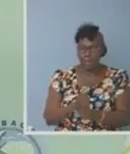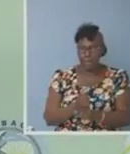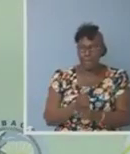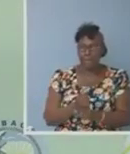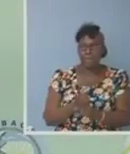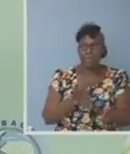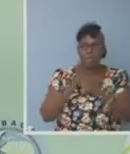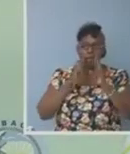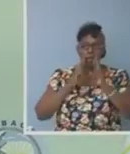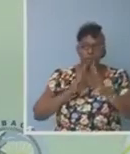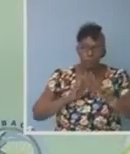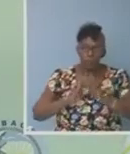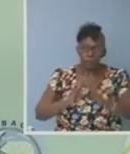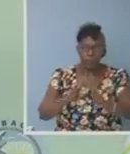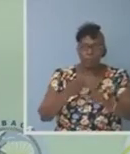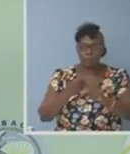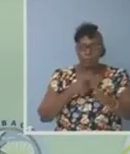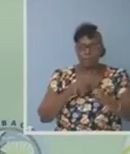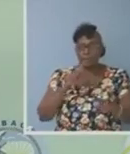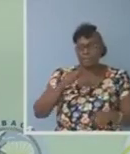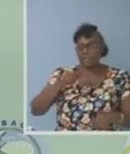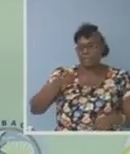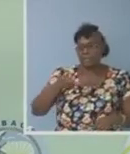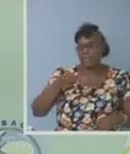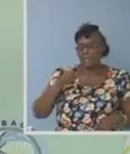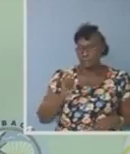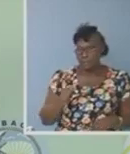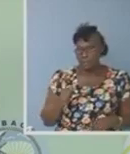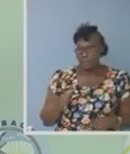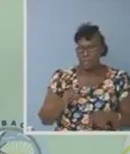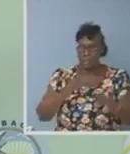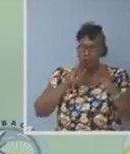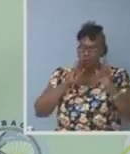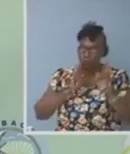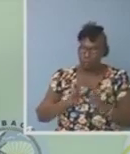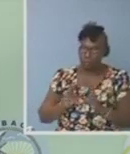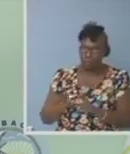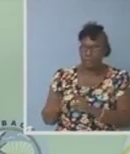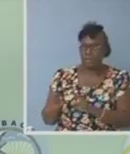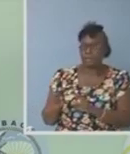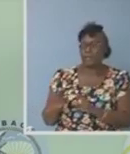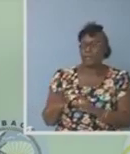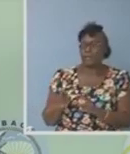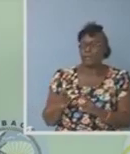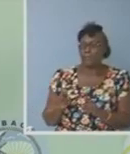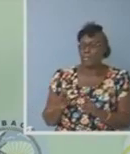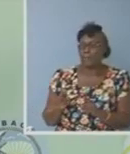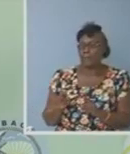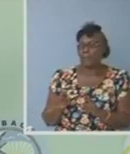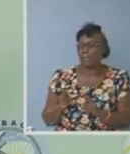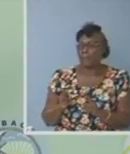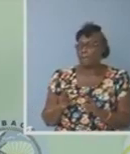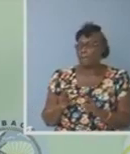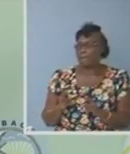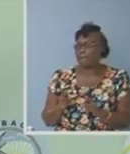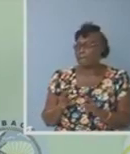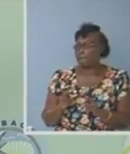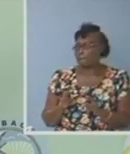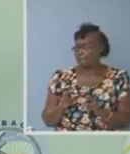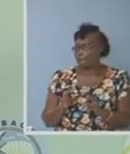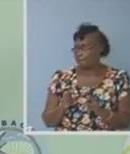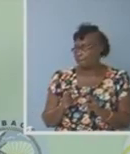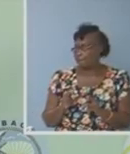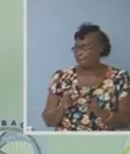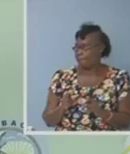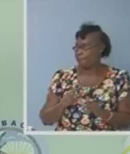the Tobago House of Assembly with the inputs of the relevant stakeholders from the Chamber, the